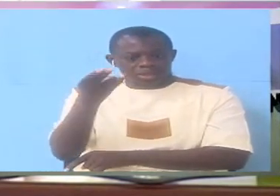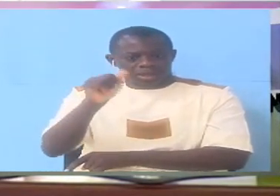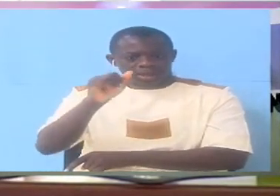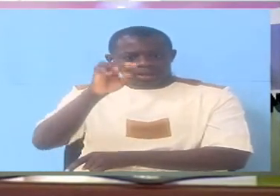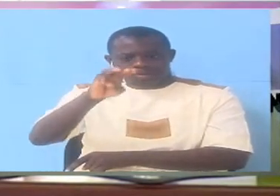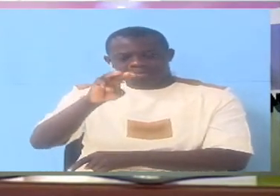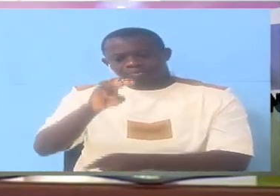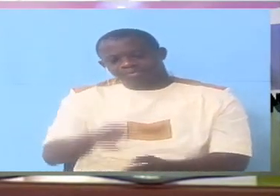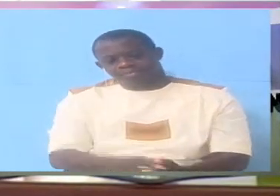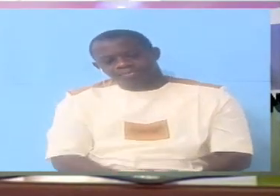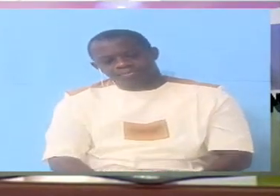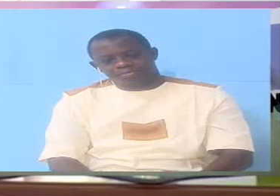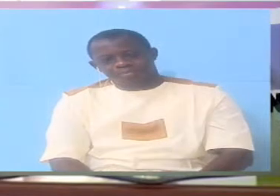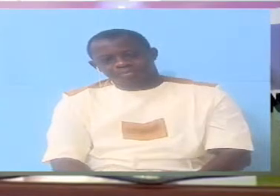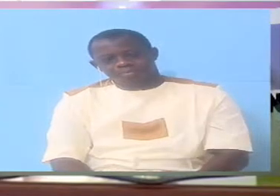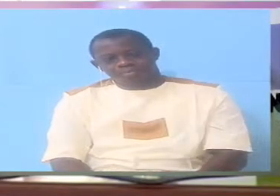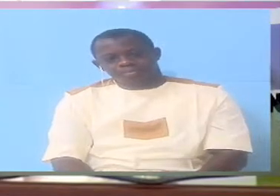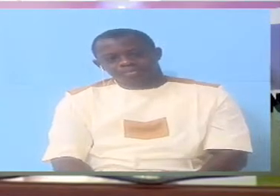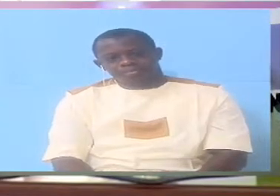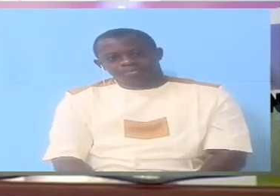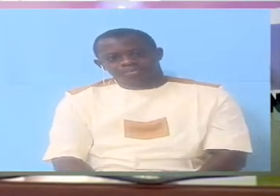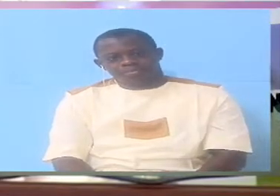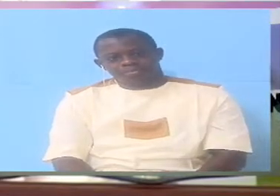ak ñooñu nga xam ne ñoo nekk ci manduwaar gi.